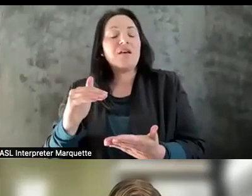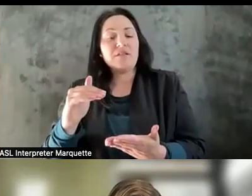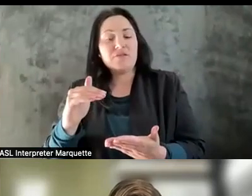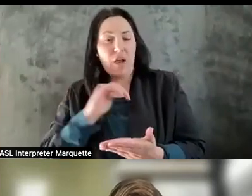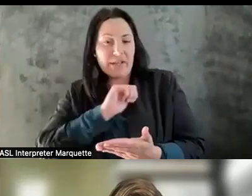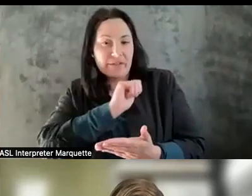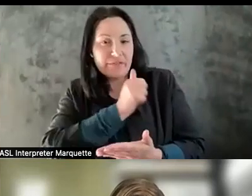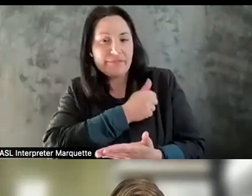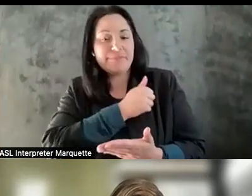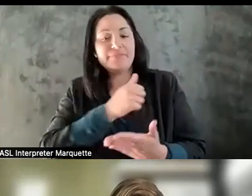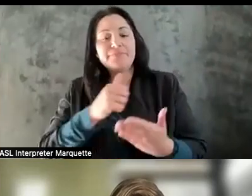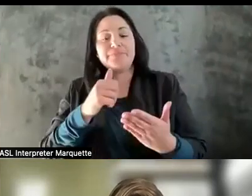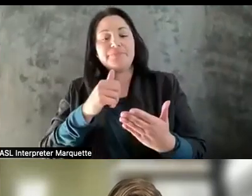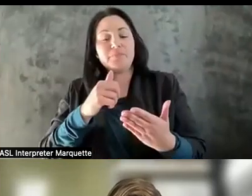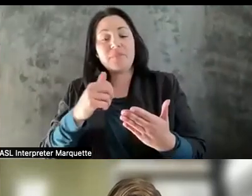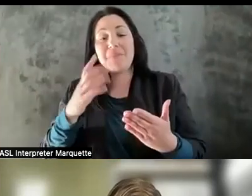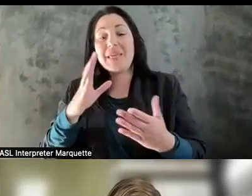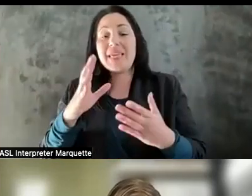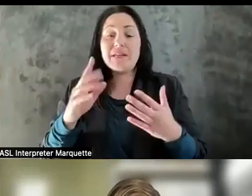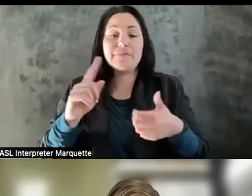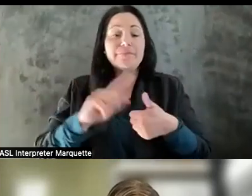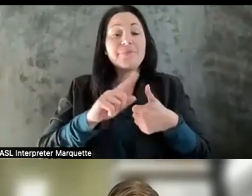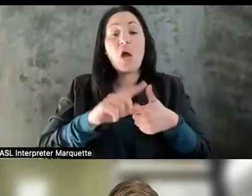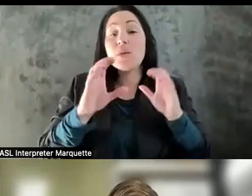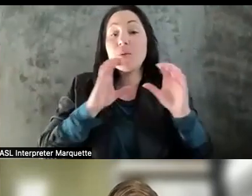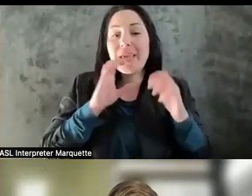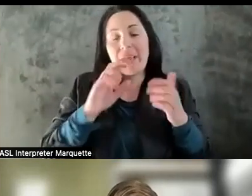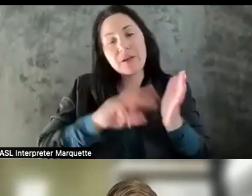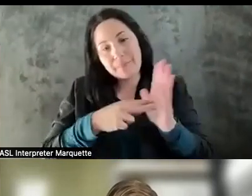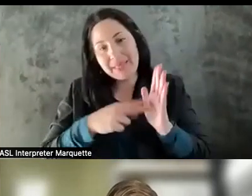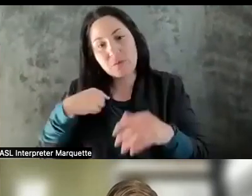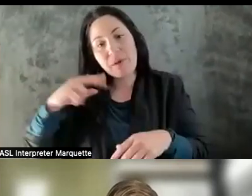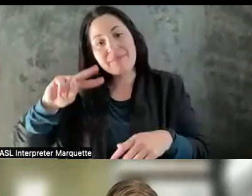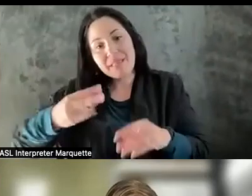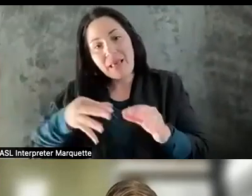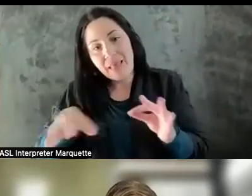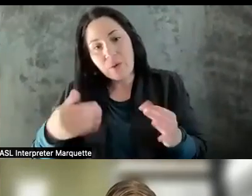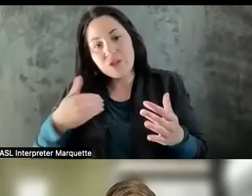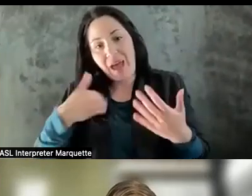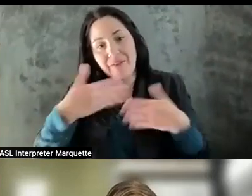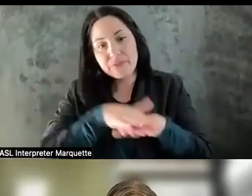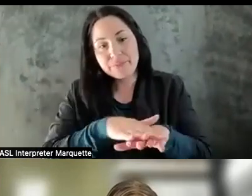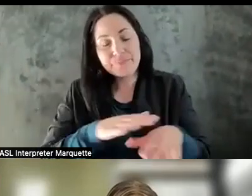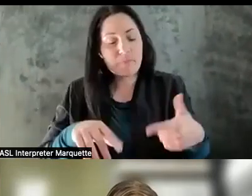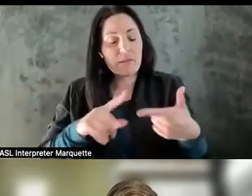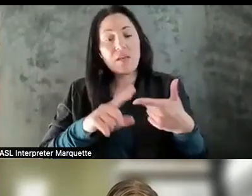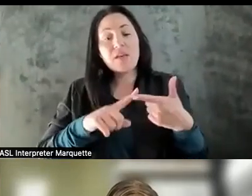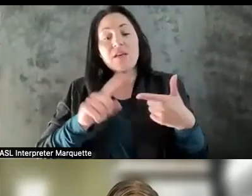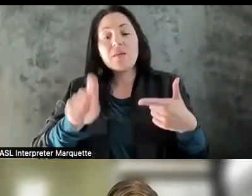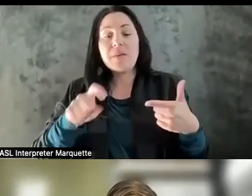a communicator, hence our second language instruction. There's pieces of being principled,